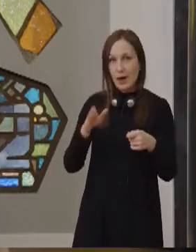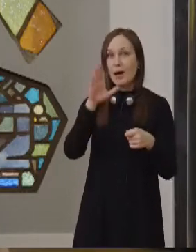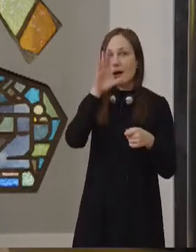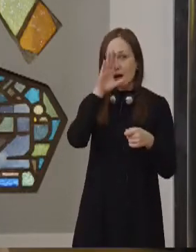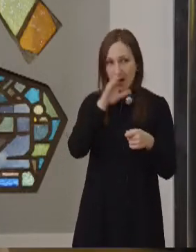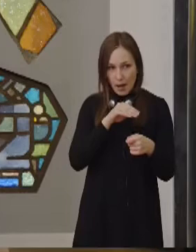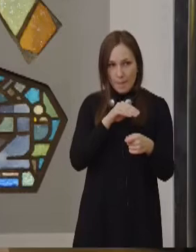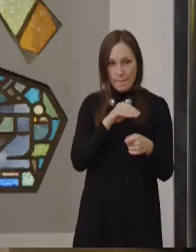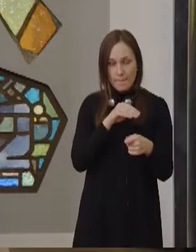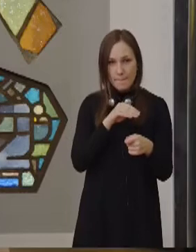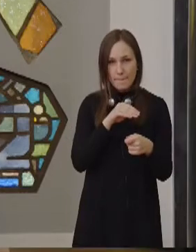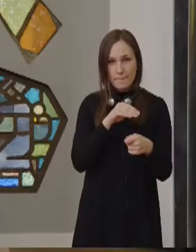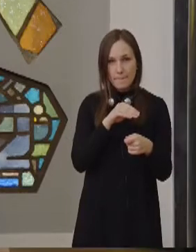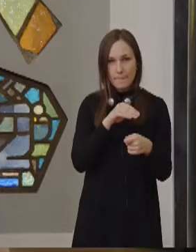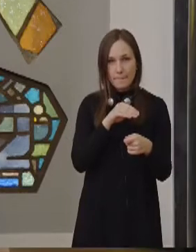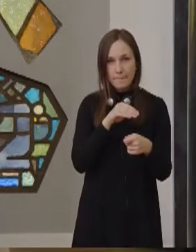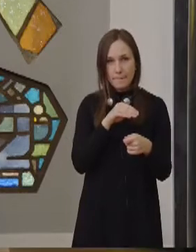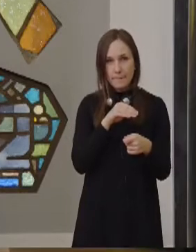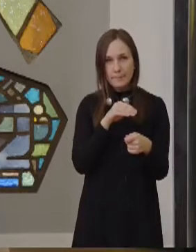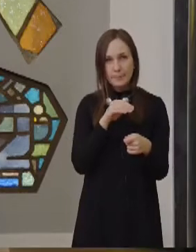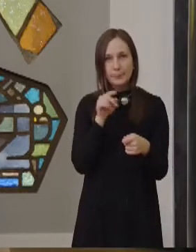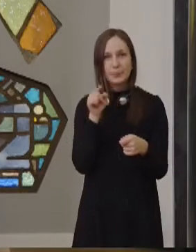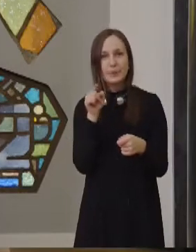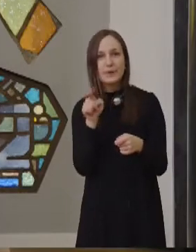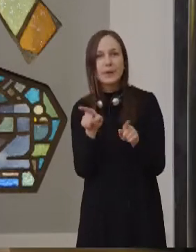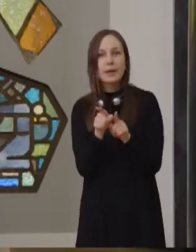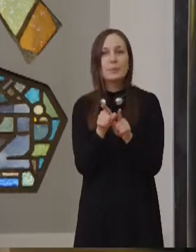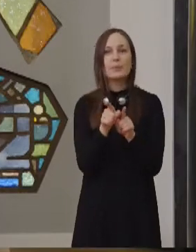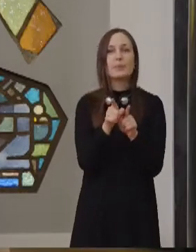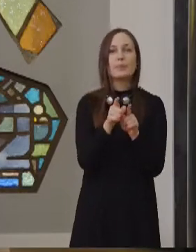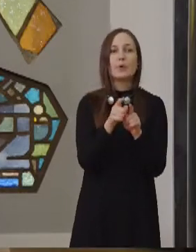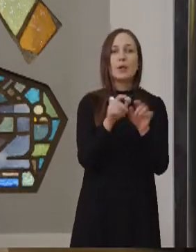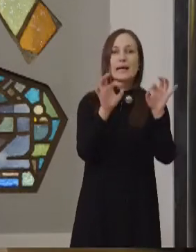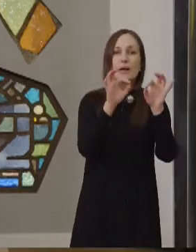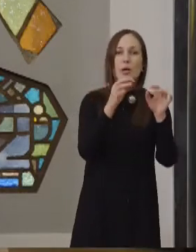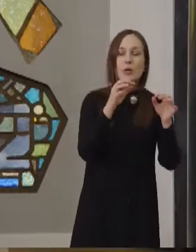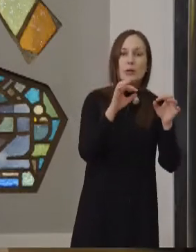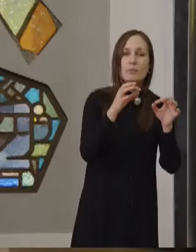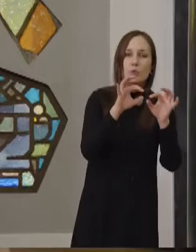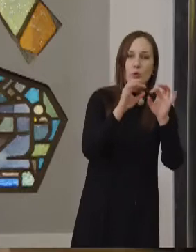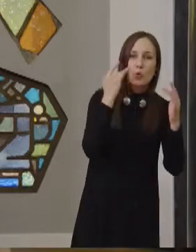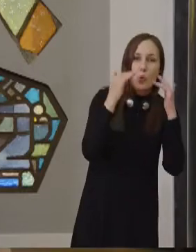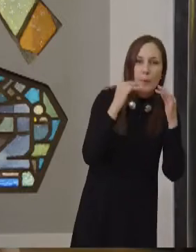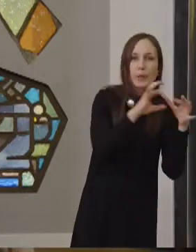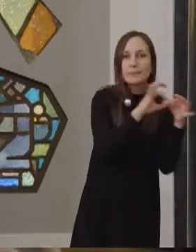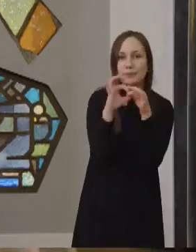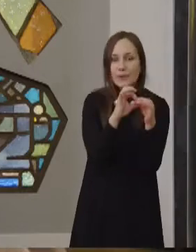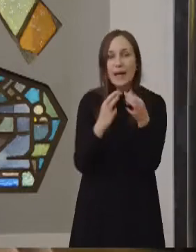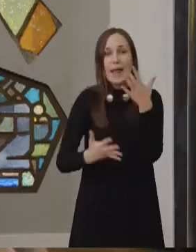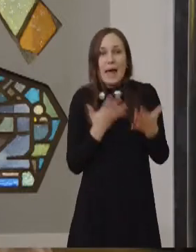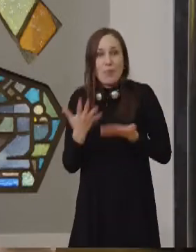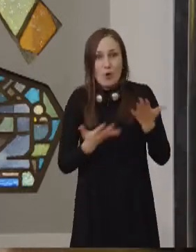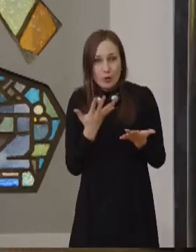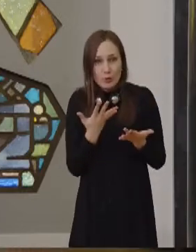you continue to follow up on the idea? Is it possible to change the attitudes that have